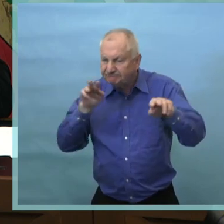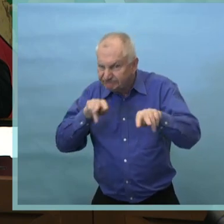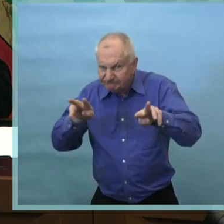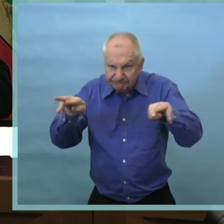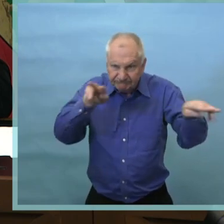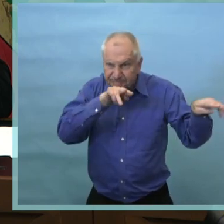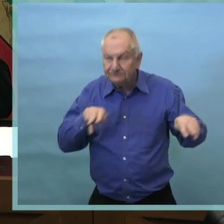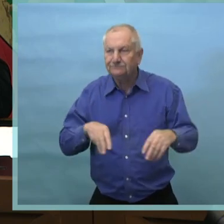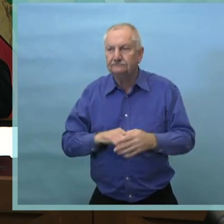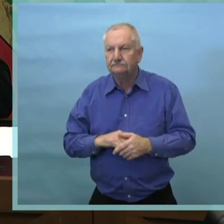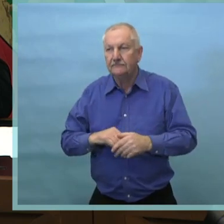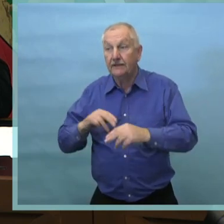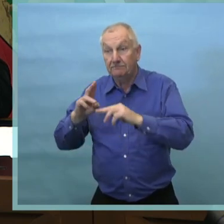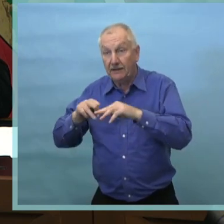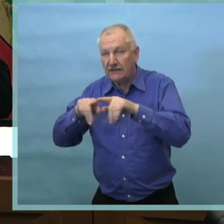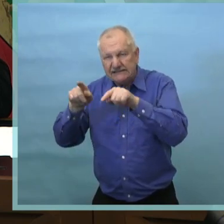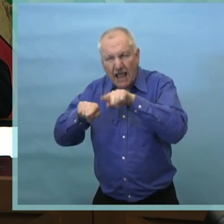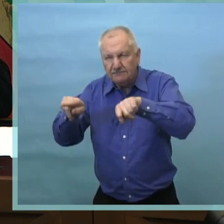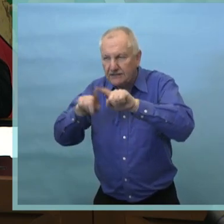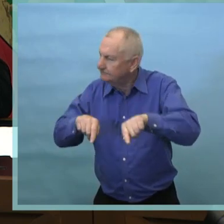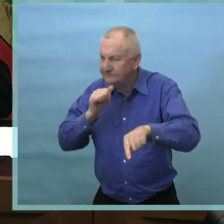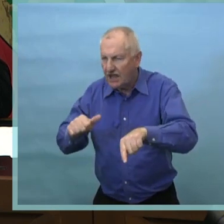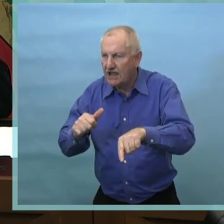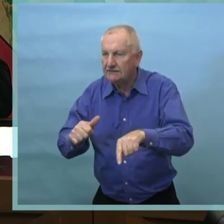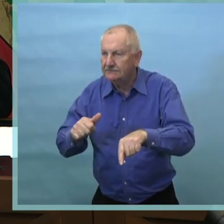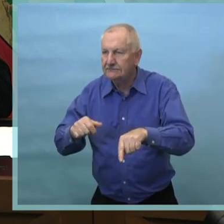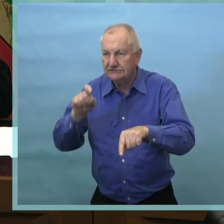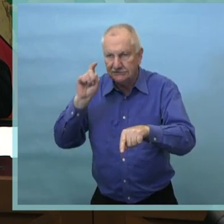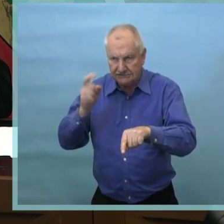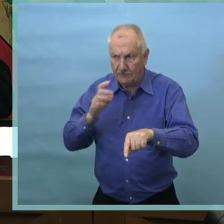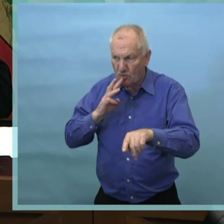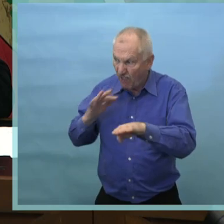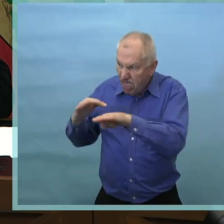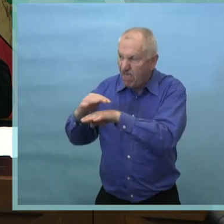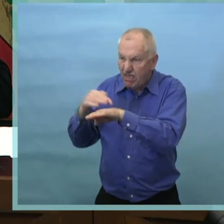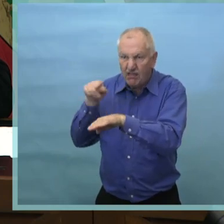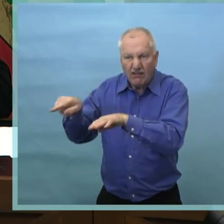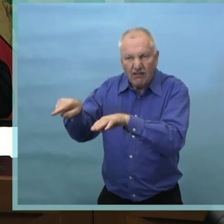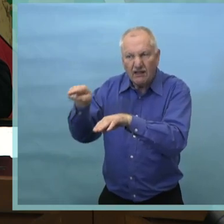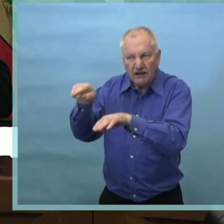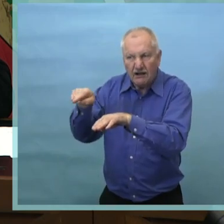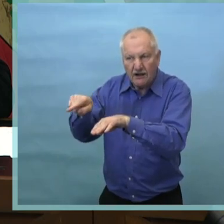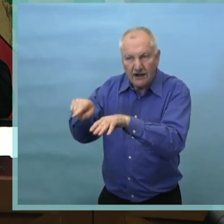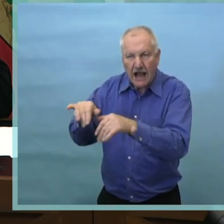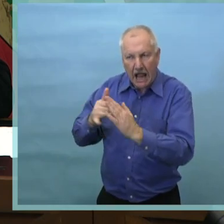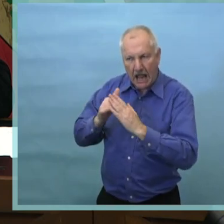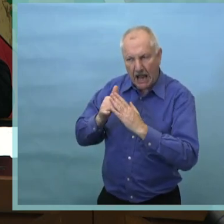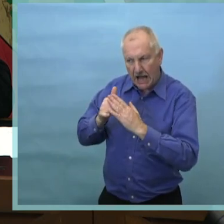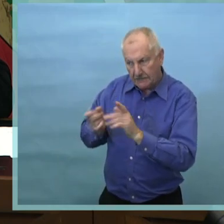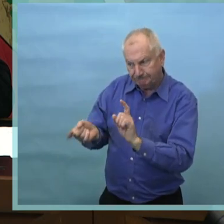rebuilding infrastructure that gets flooded every year. So, anyway, thank you for that question.